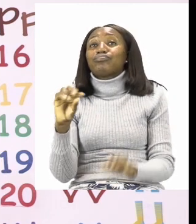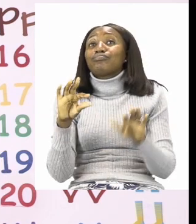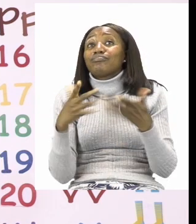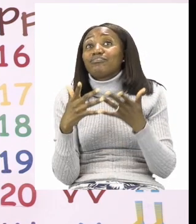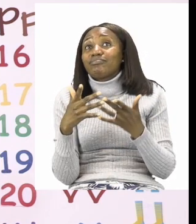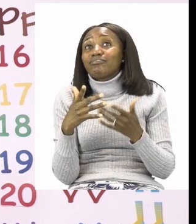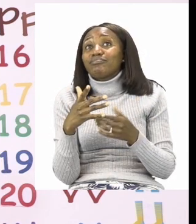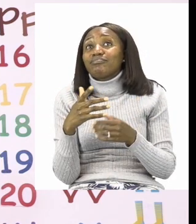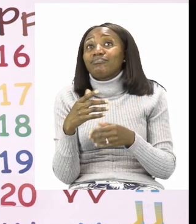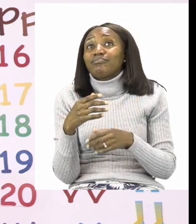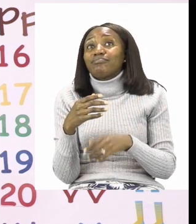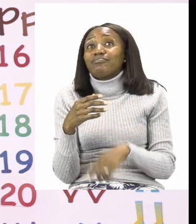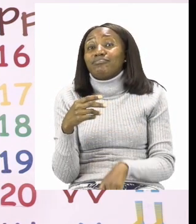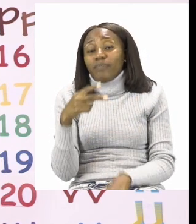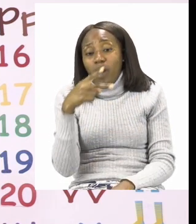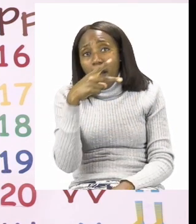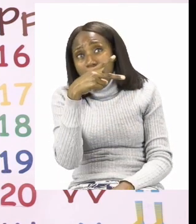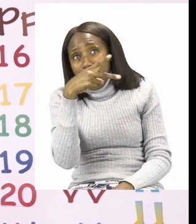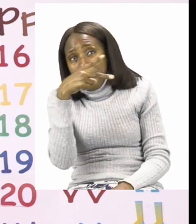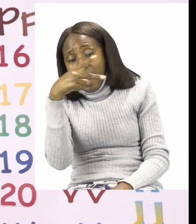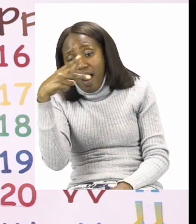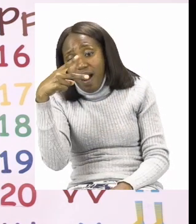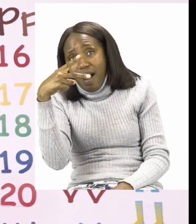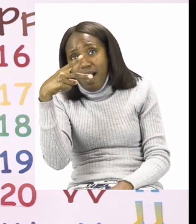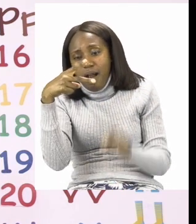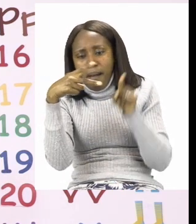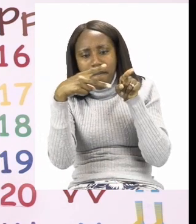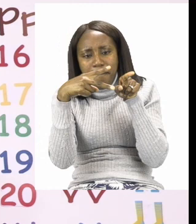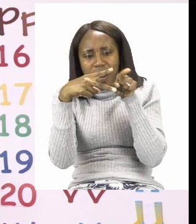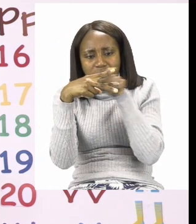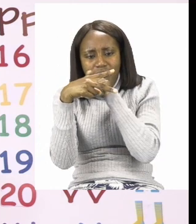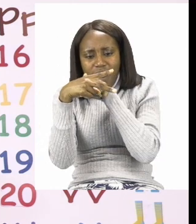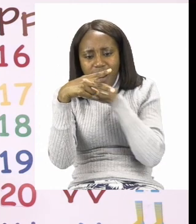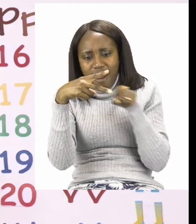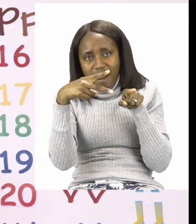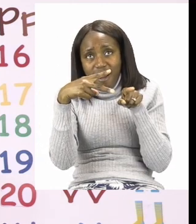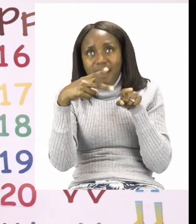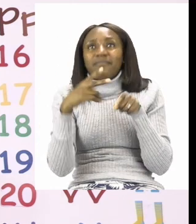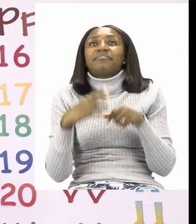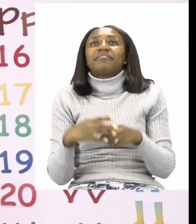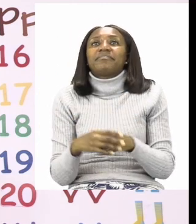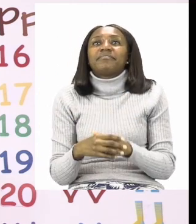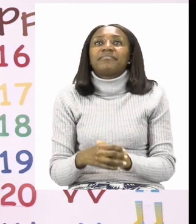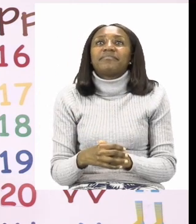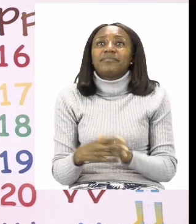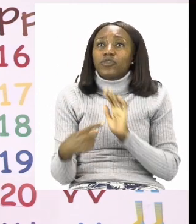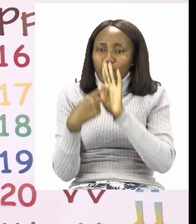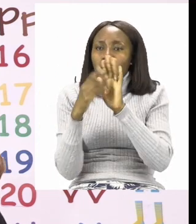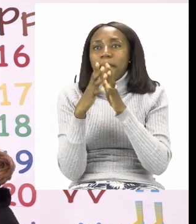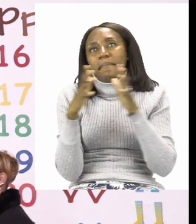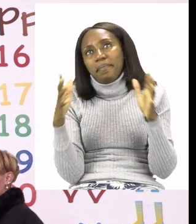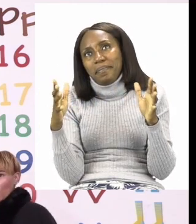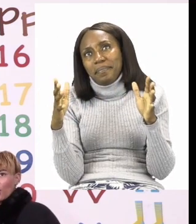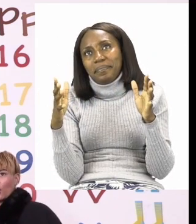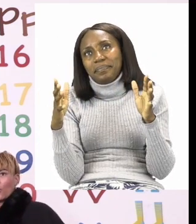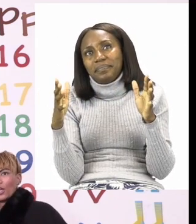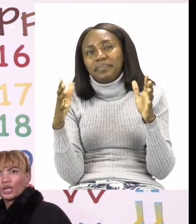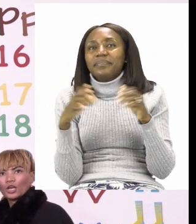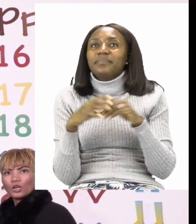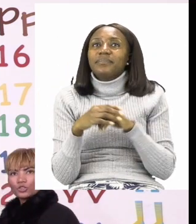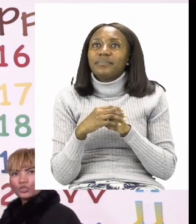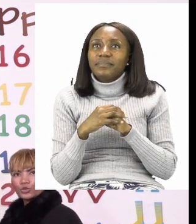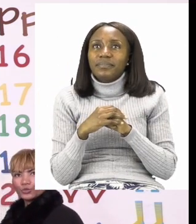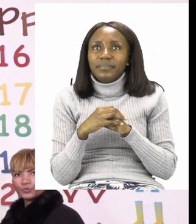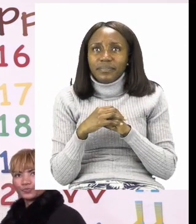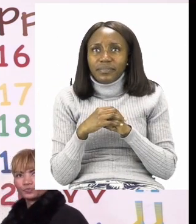put in the bigger than sign. So this is what we are